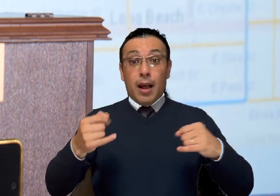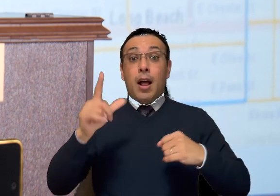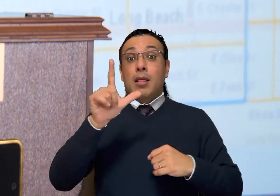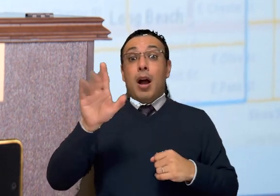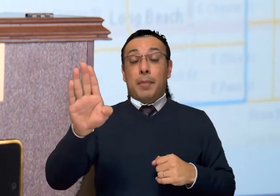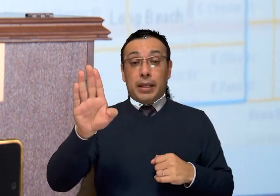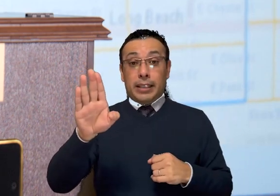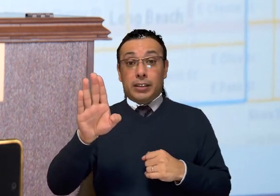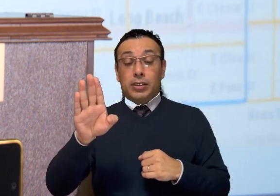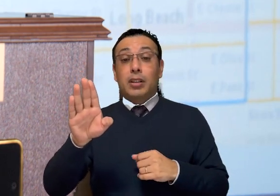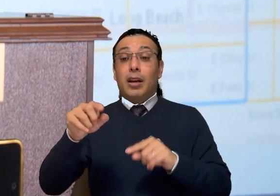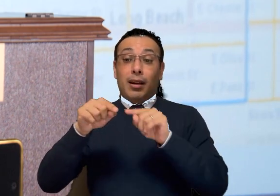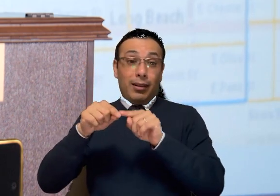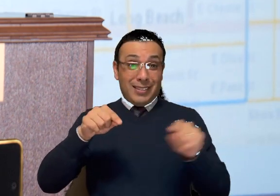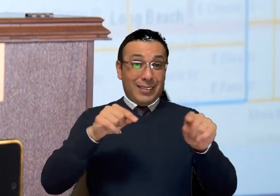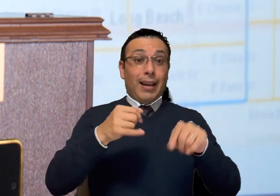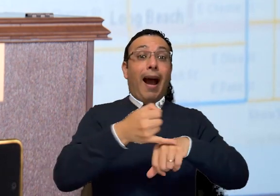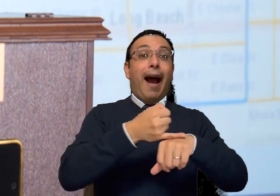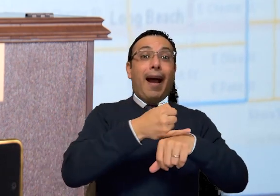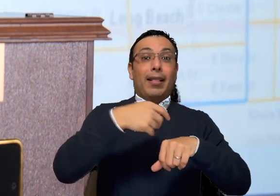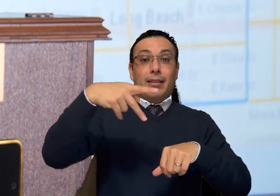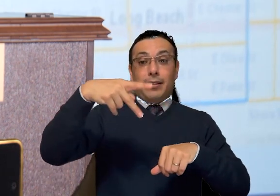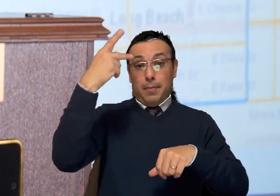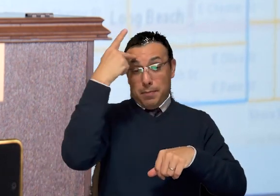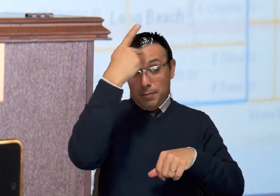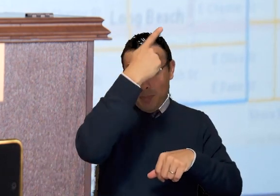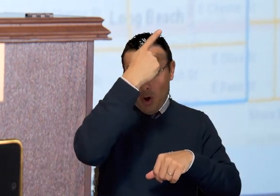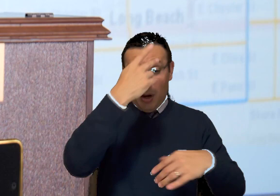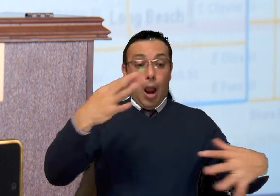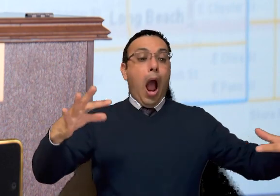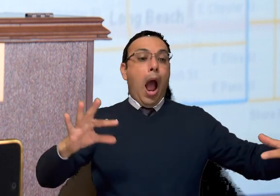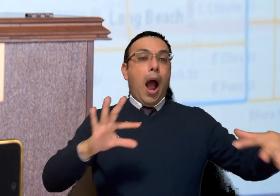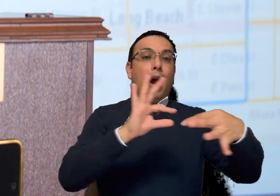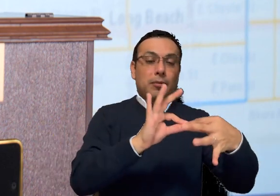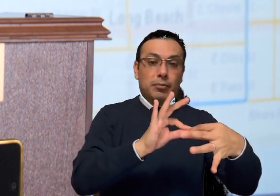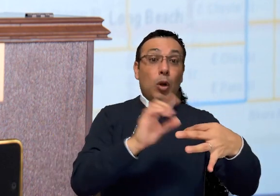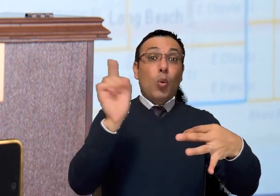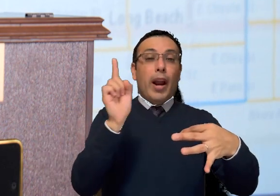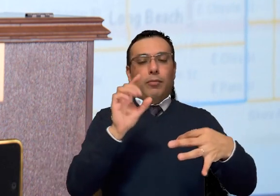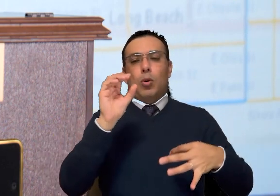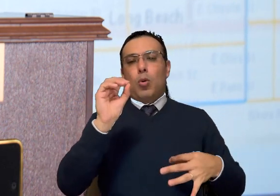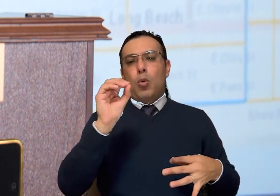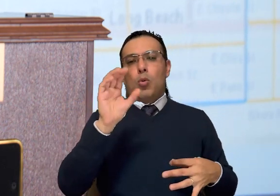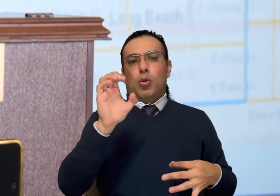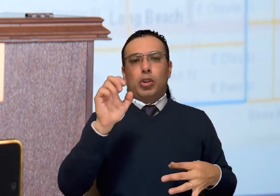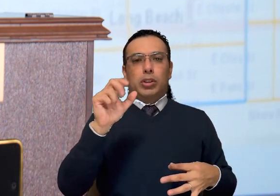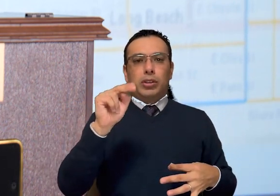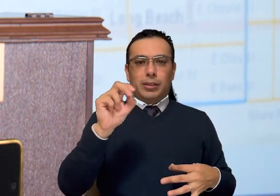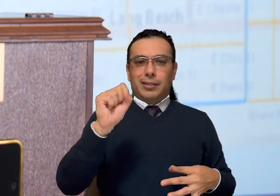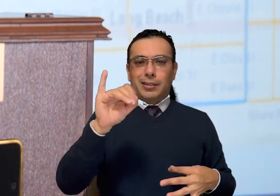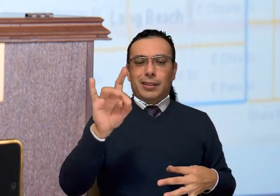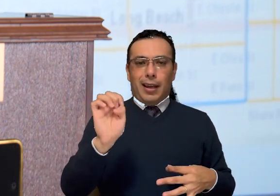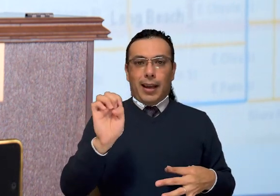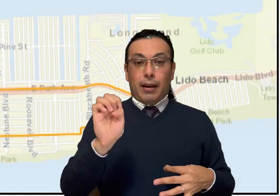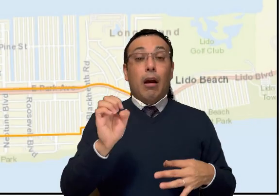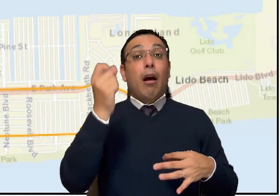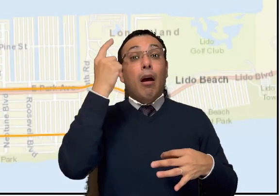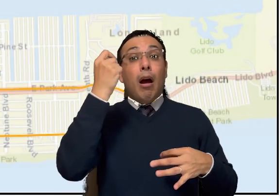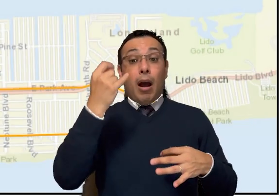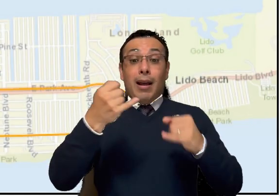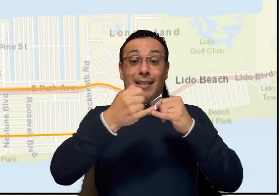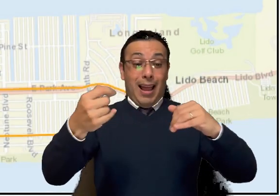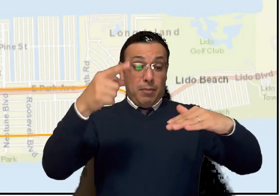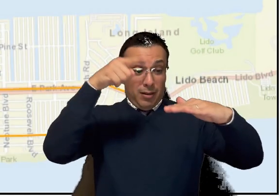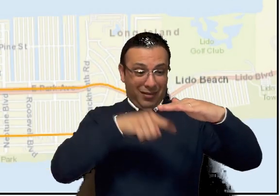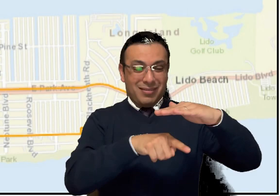and Island Park to a point of interconnection up in Oceanside. All the cables will be buried underground, except for a small